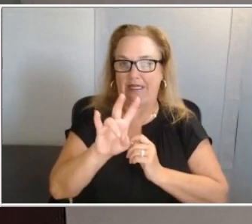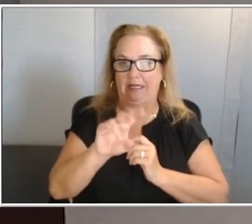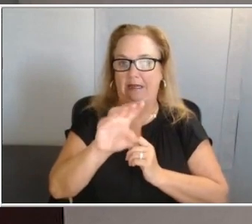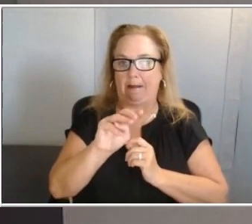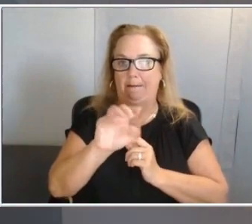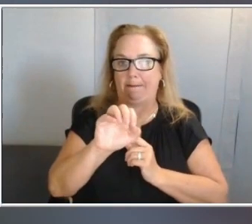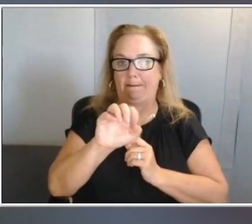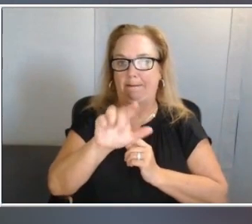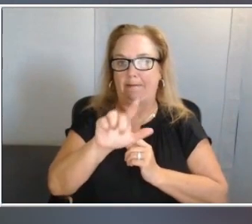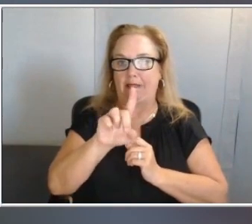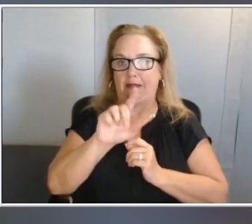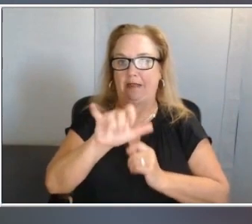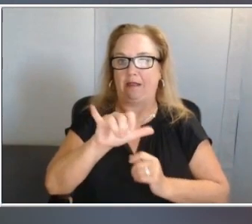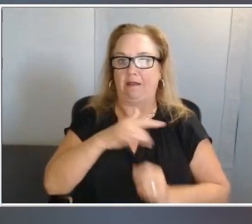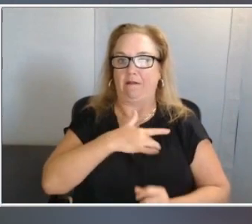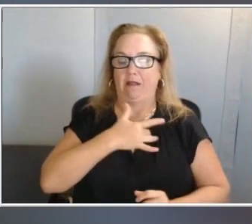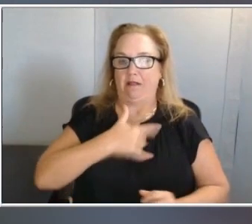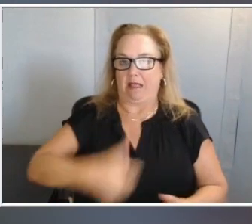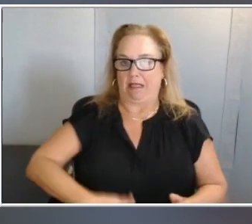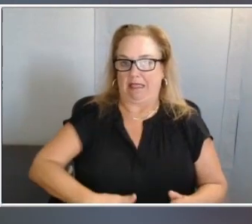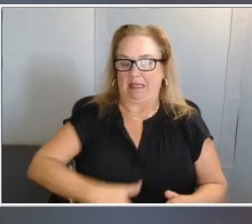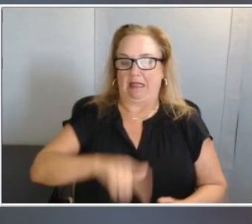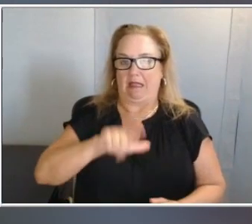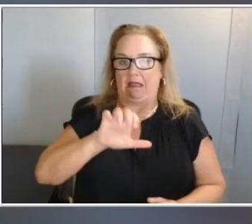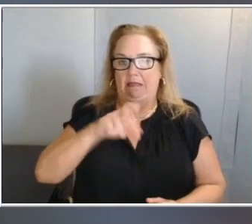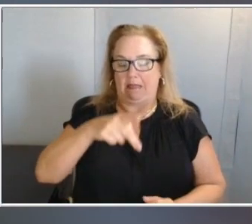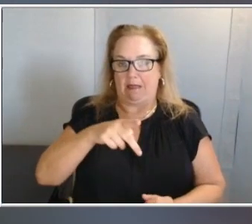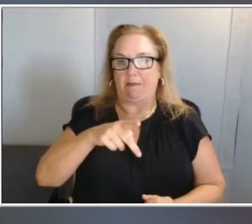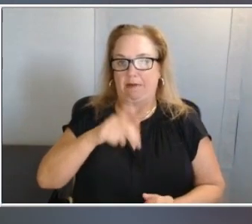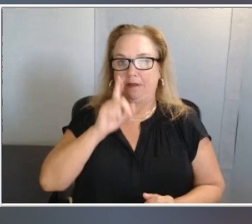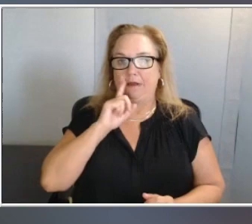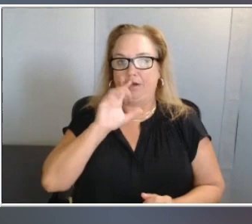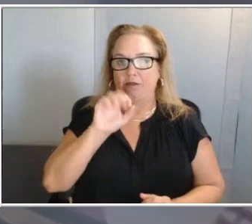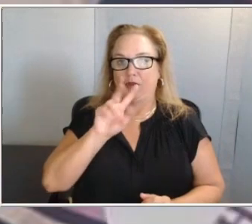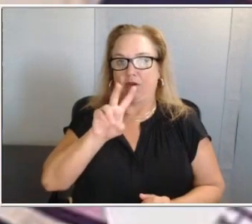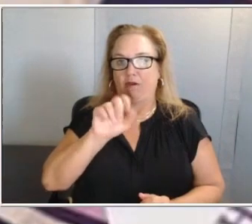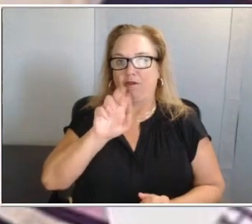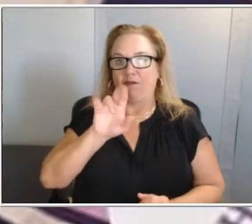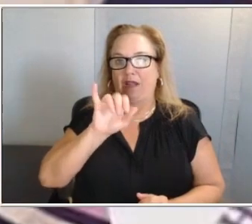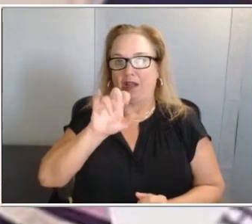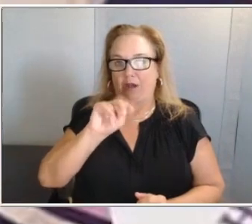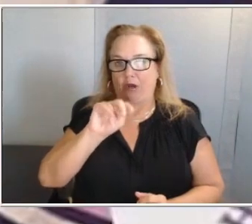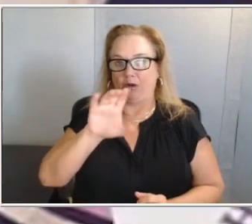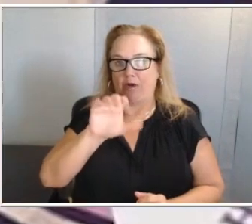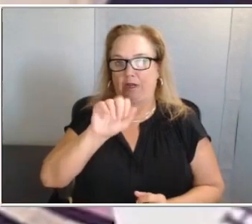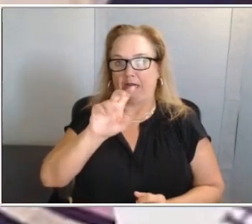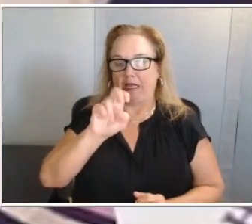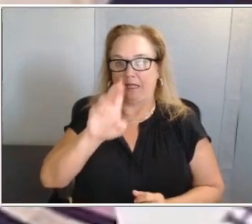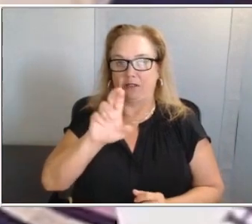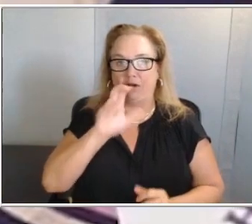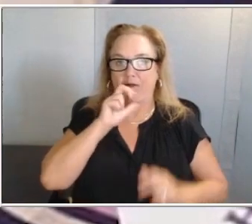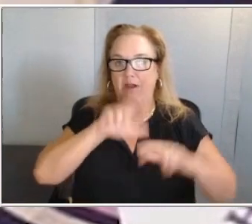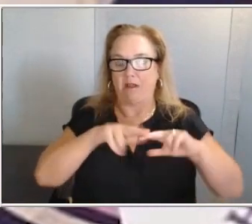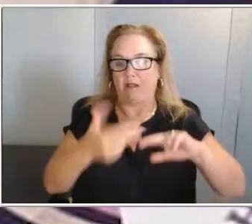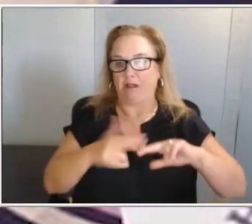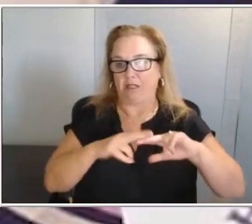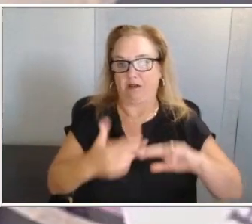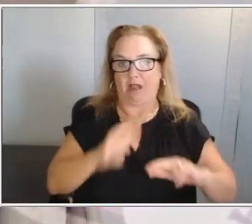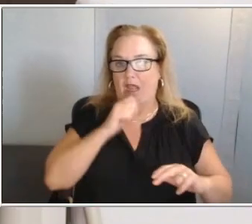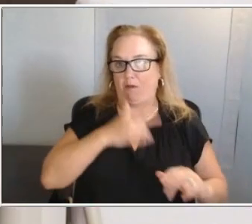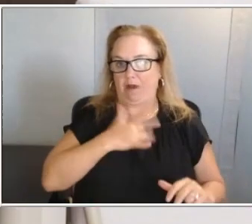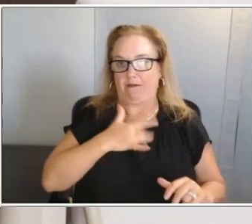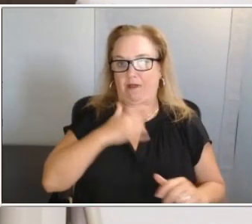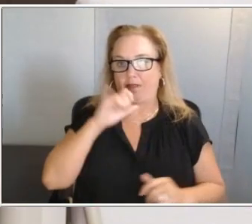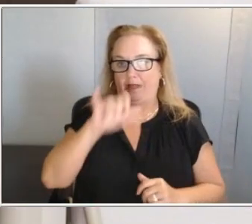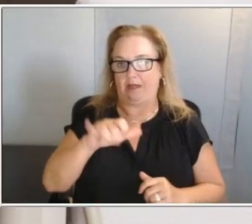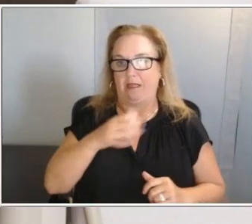felt a lump in her abdomen. It turned out to be ovarian cancer. If I hadn't lost the weight, I wouldn't have felt it as soon